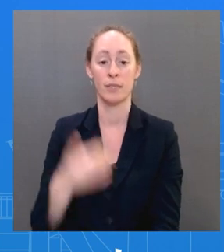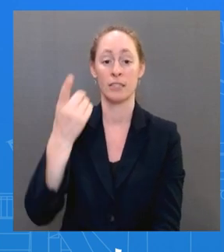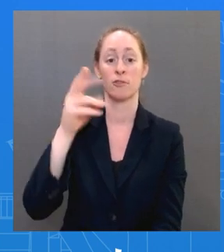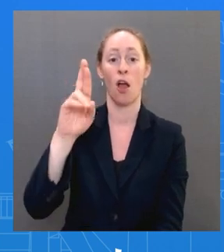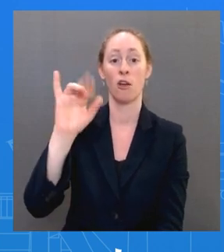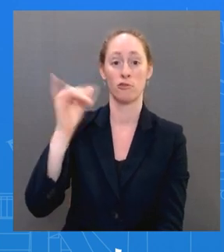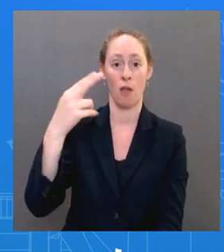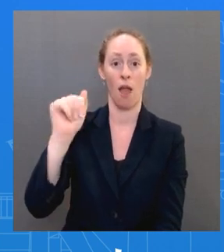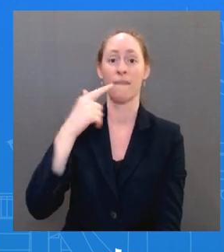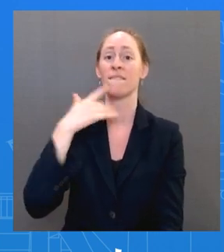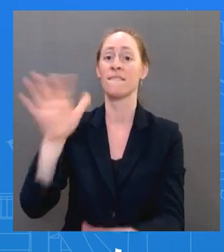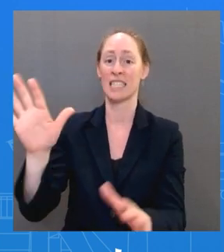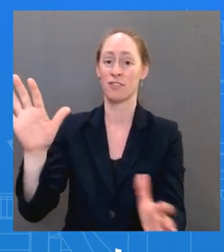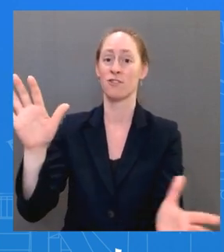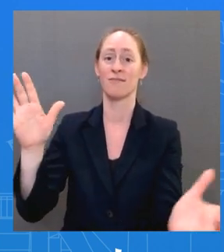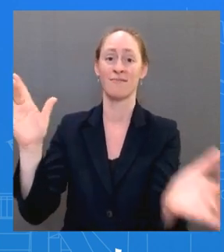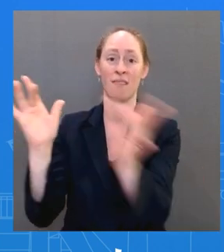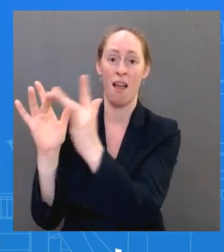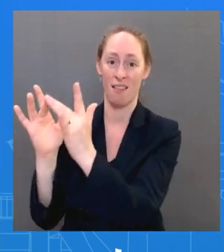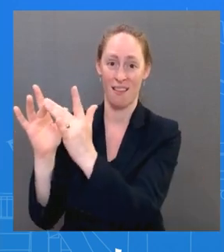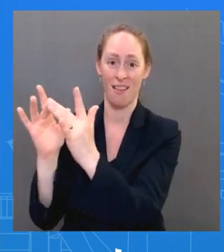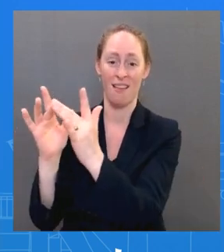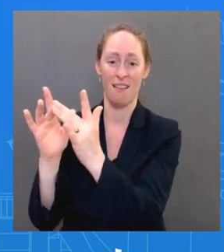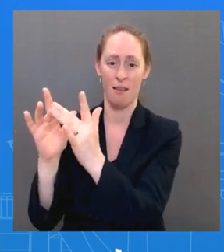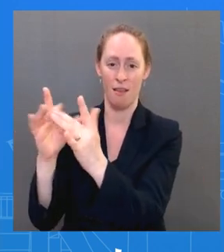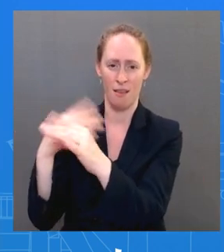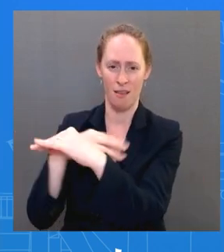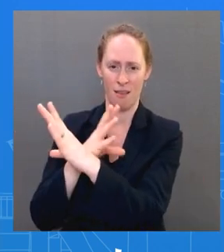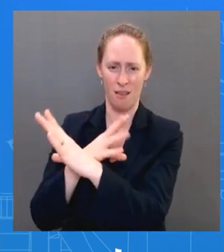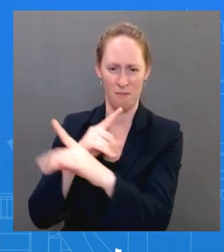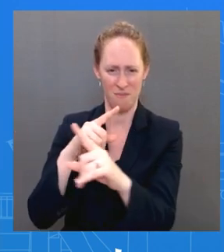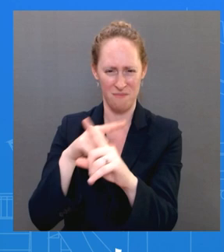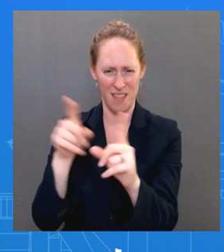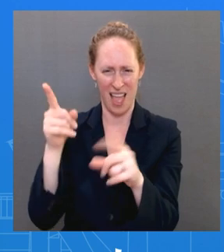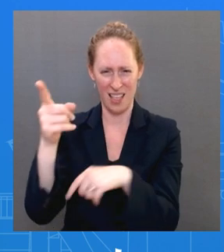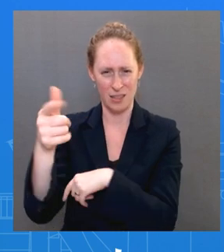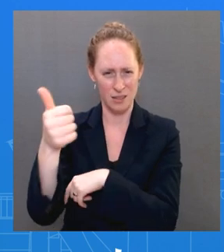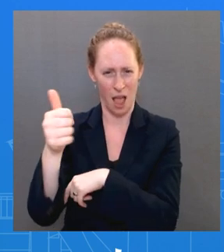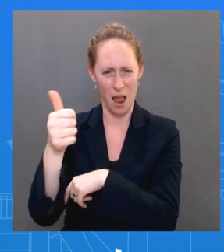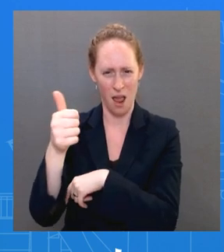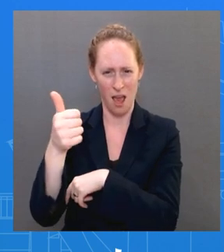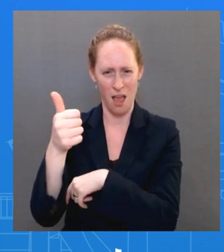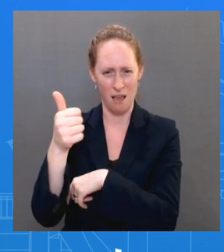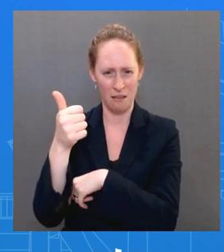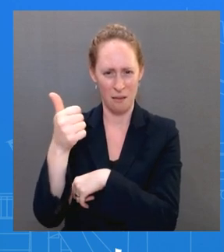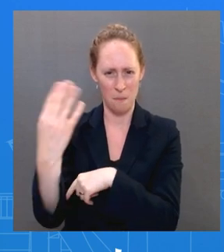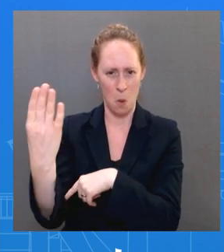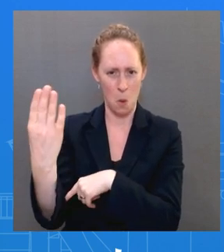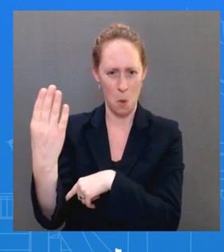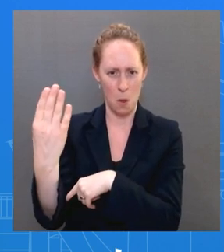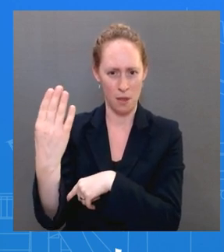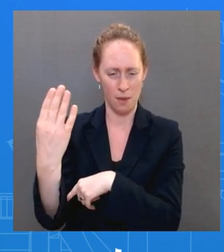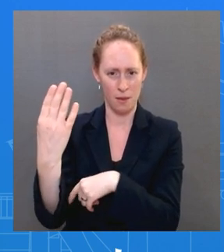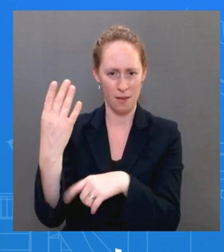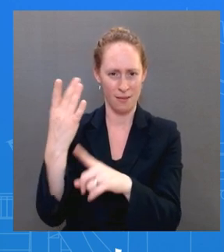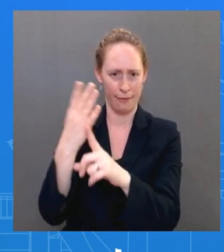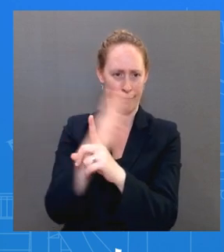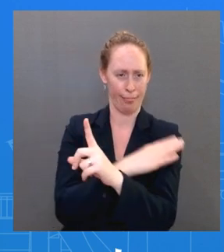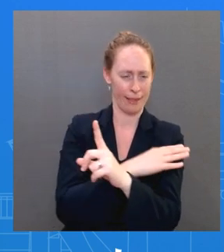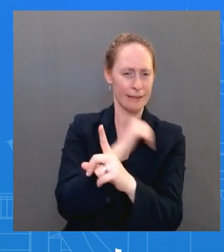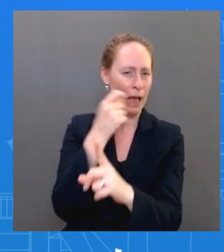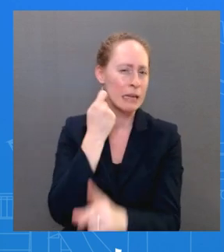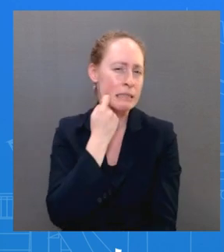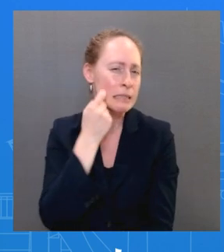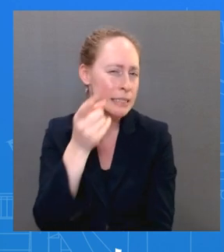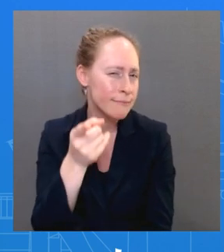night before. Well, a couple of hours ago, right at 11 o'clock, you got a detailed letter from Dr.